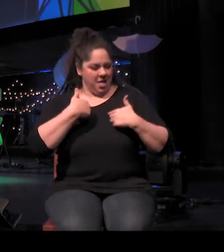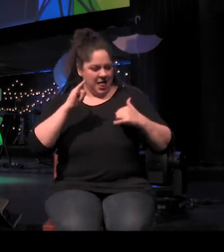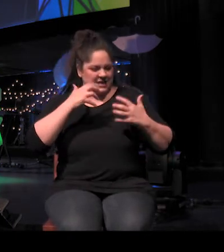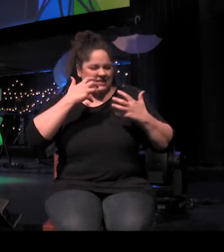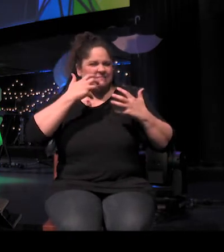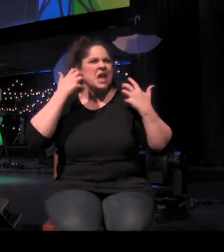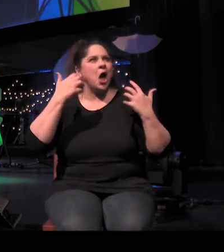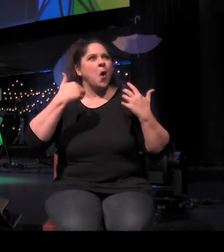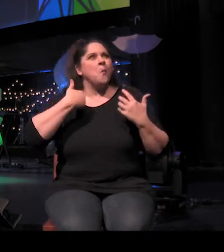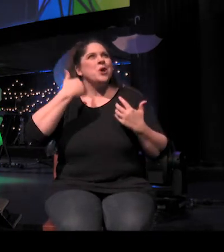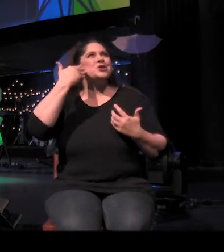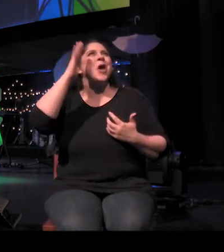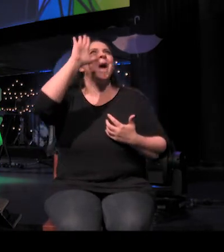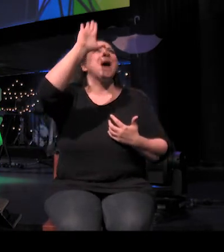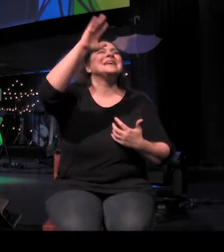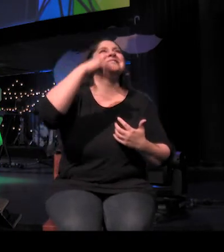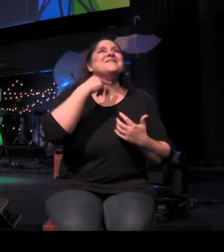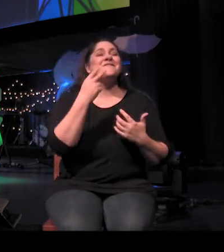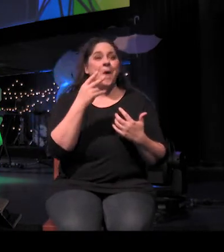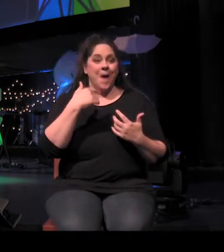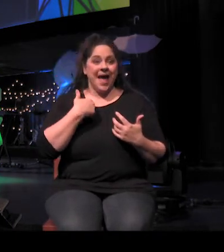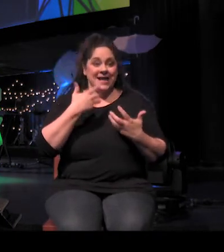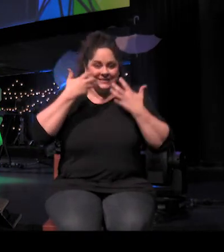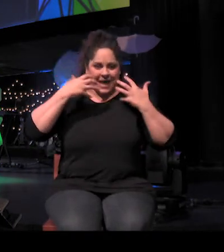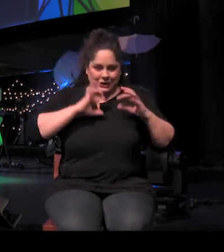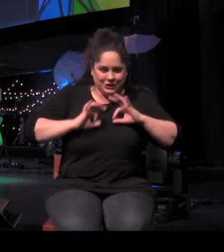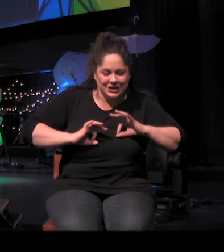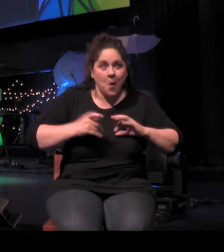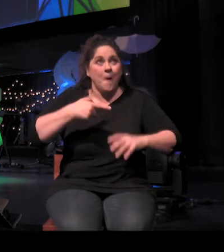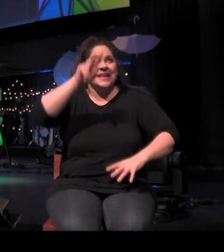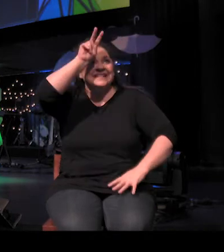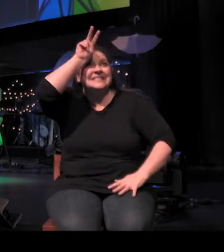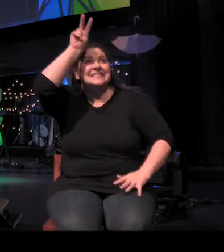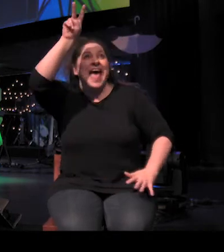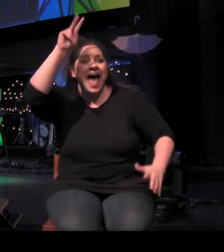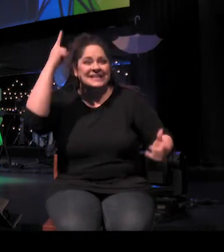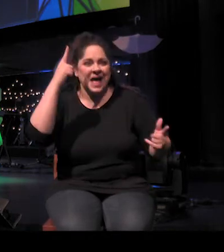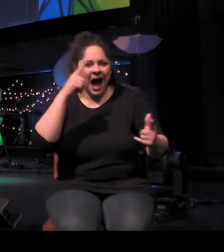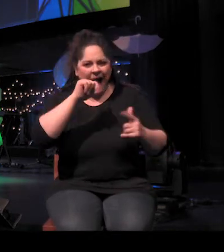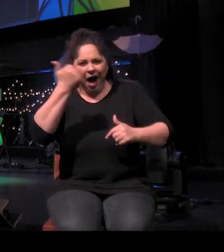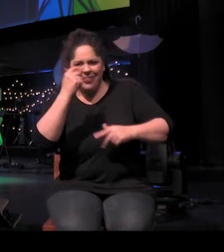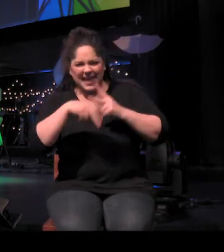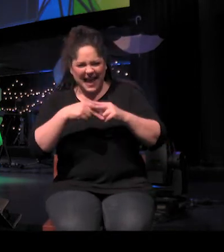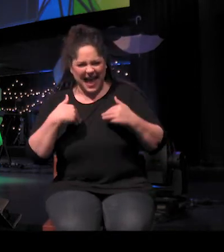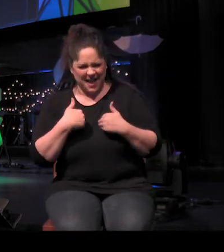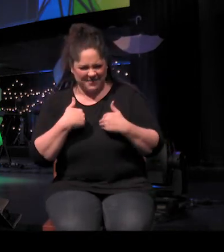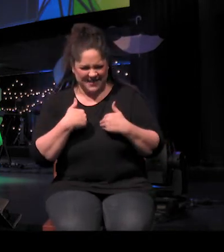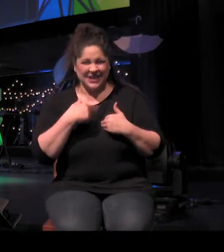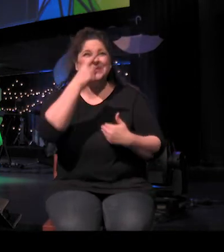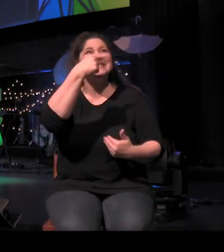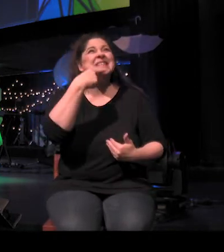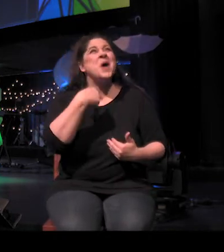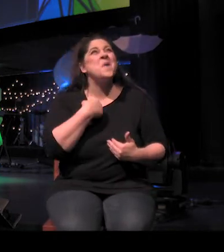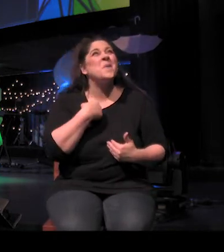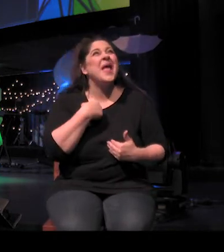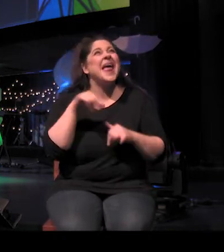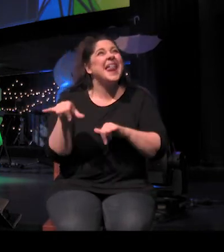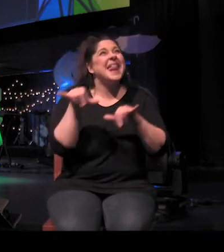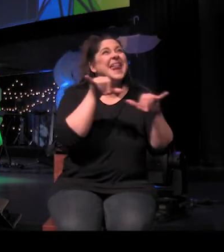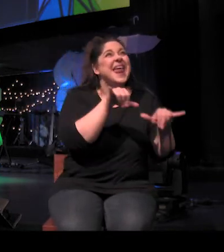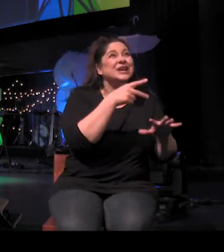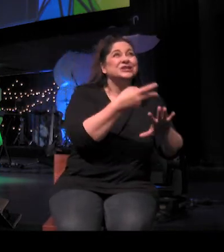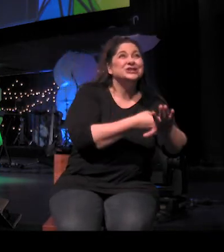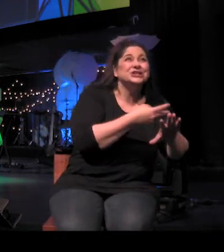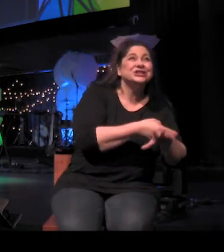and we know his voice, or we're like cheetahs or gazelles or something. Like, but he said we're like sheep. Why? Why would he use it? I think it's